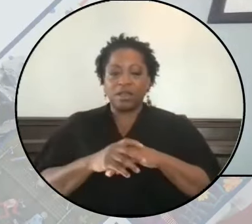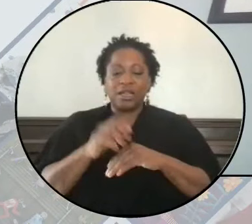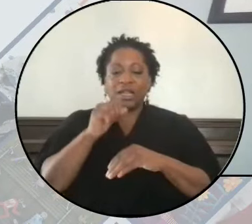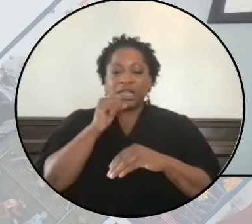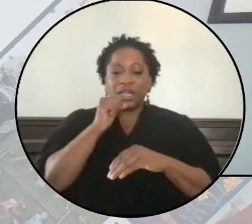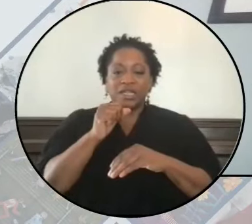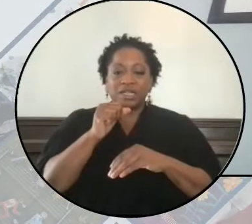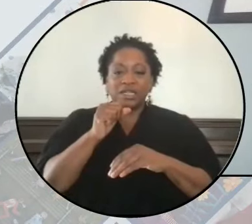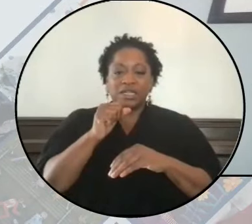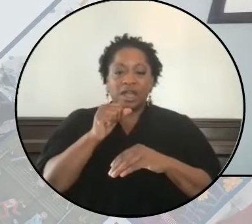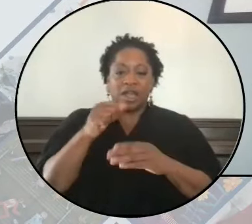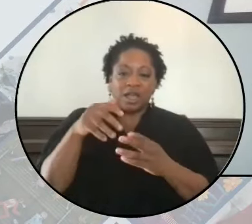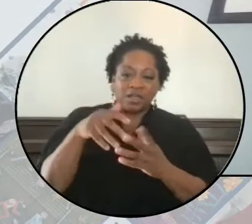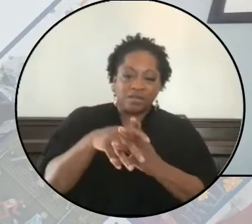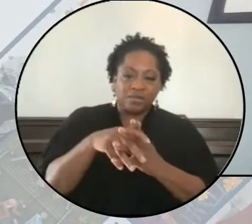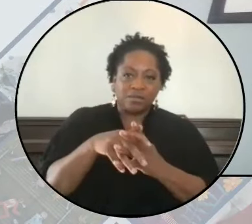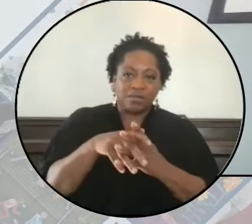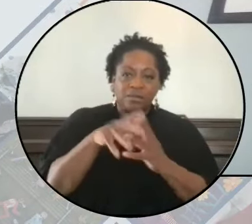unseated